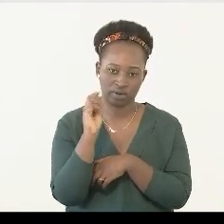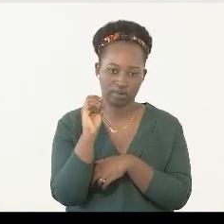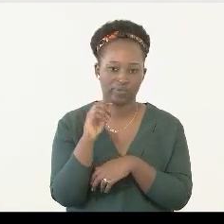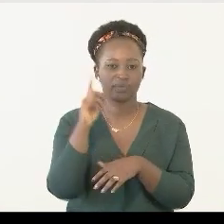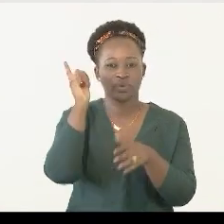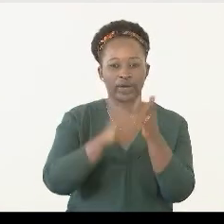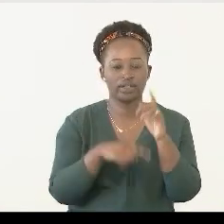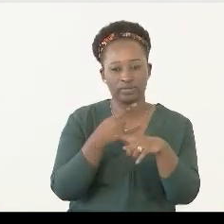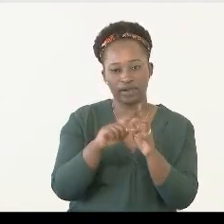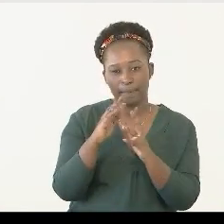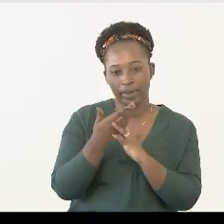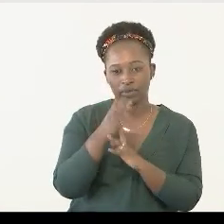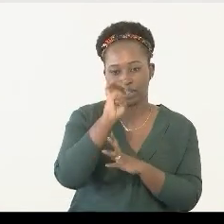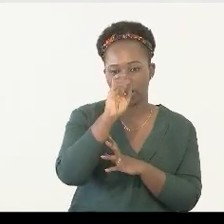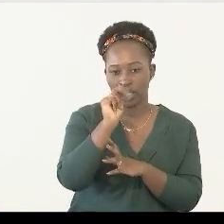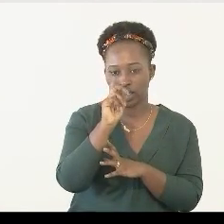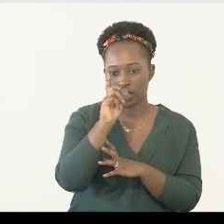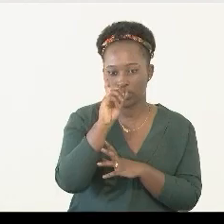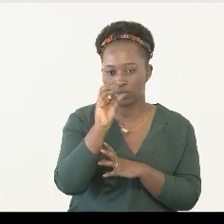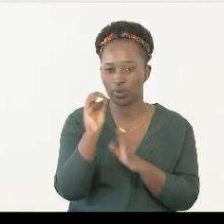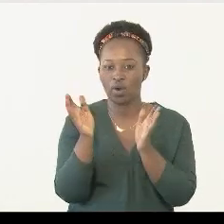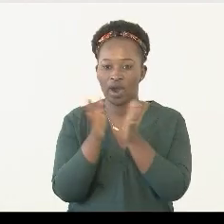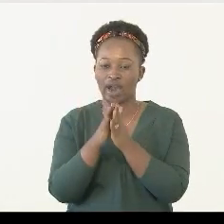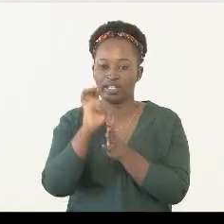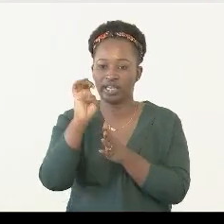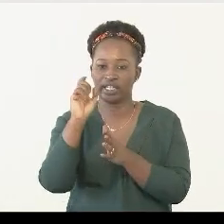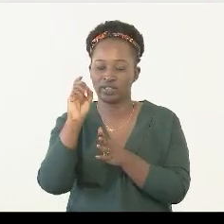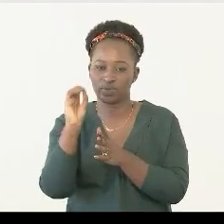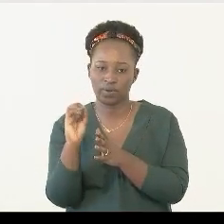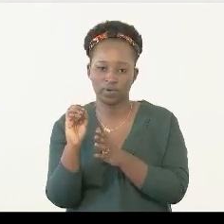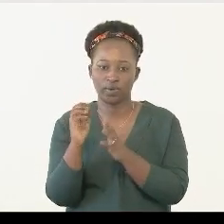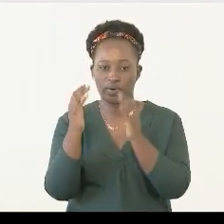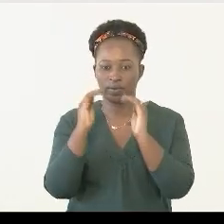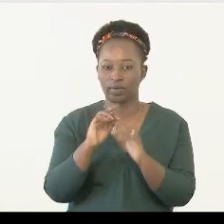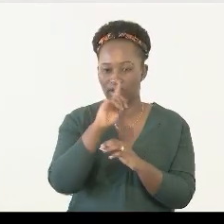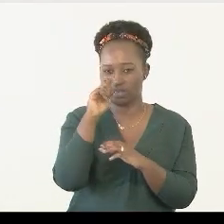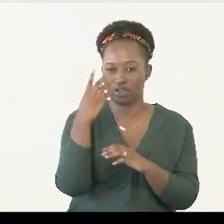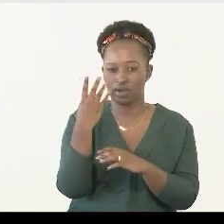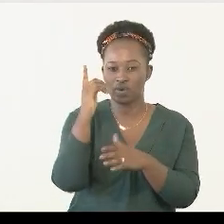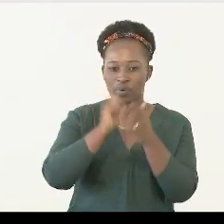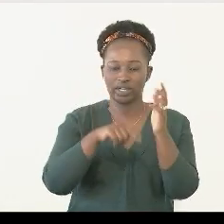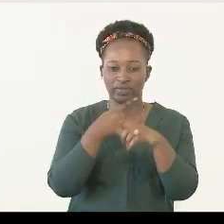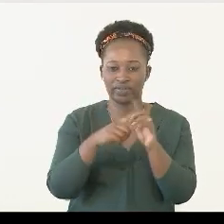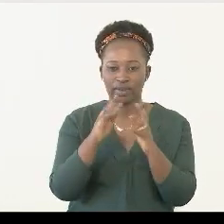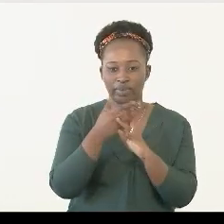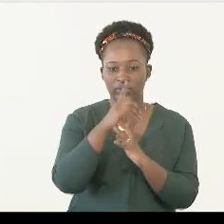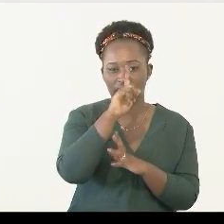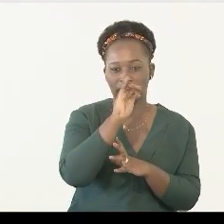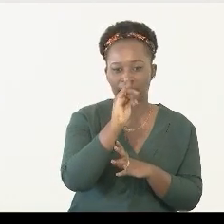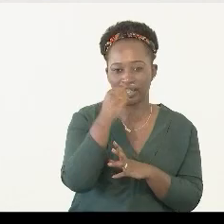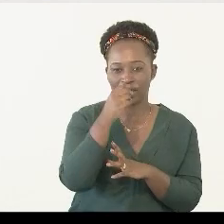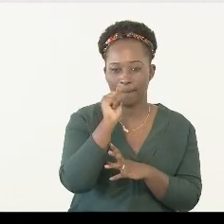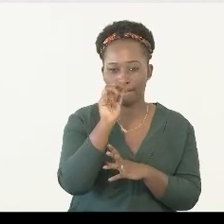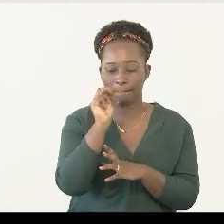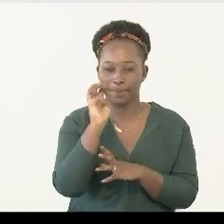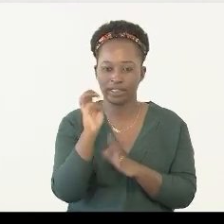difference between endoskeleton and exoskeleton? Question number 4, what is the difference between ligament and tendon?